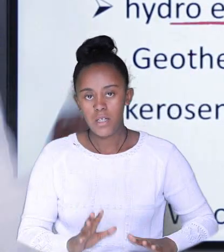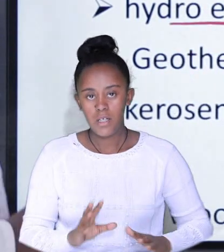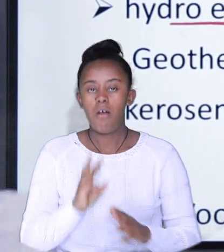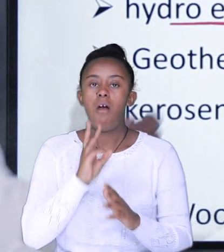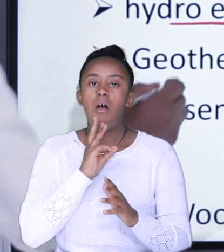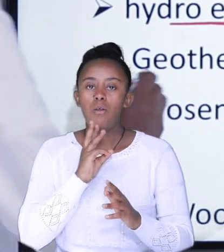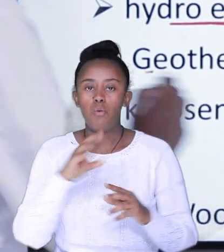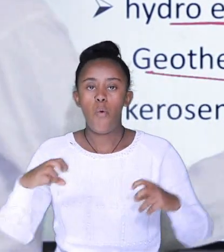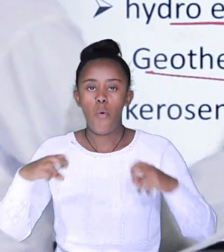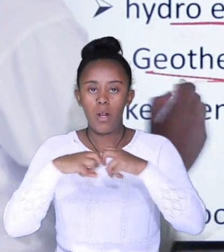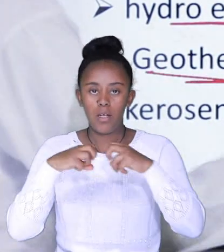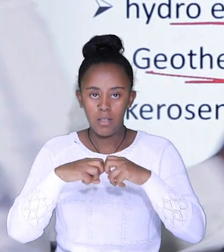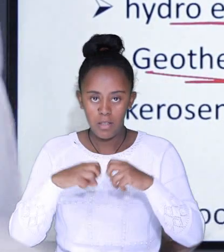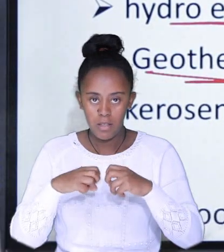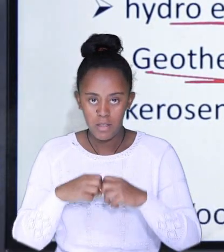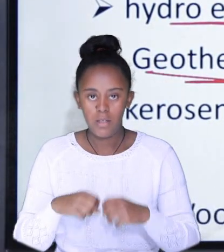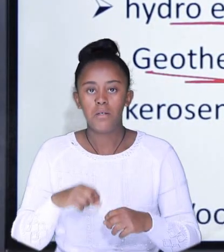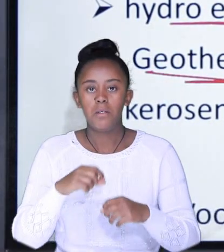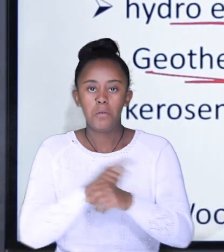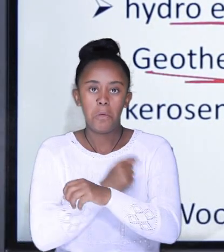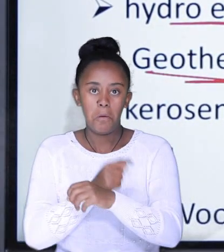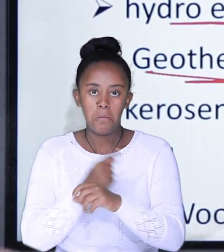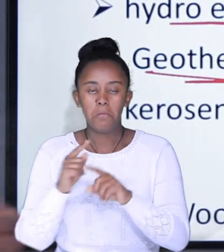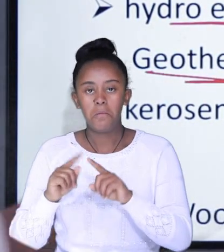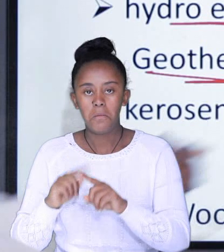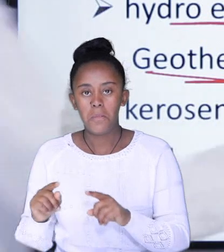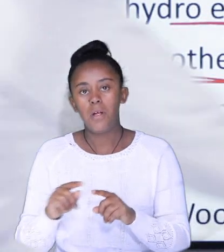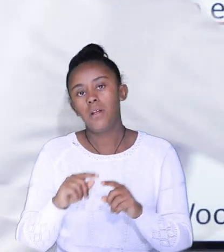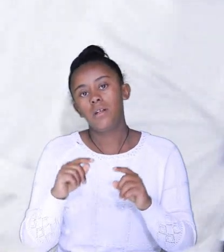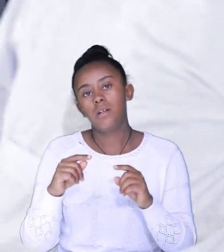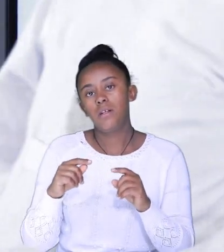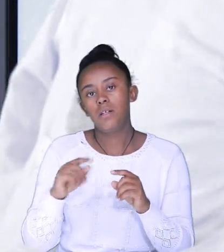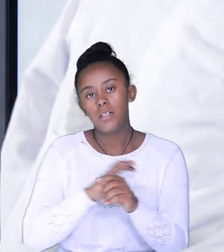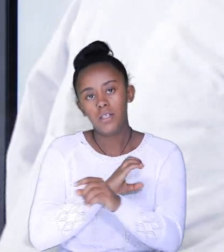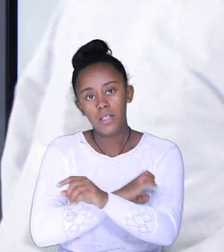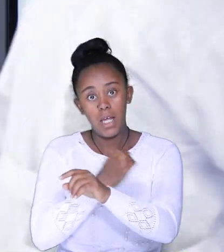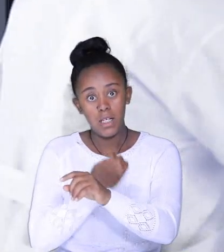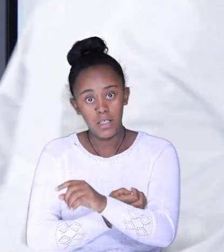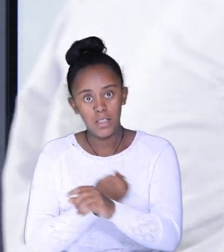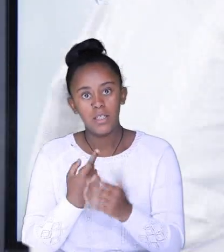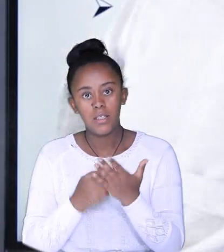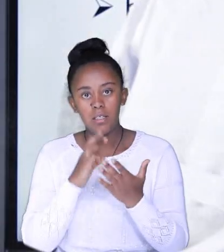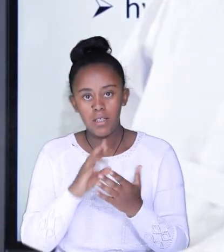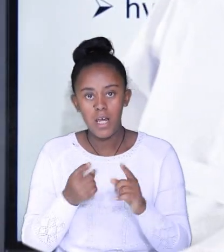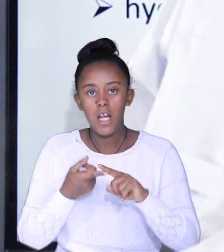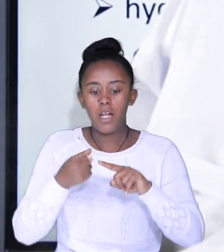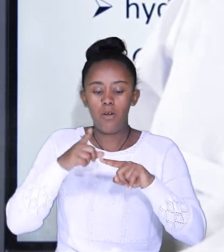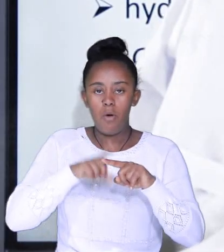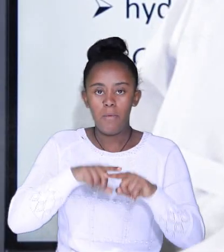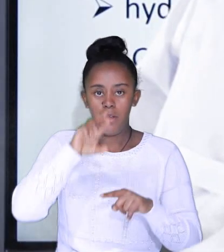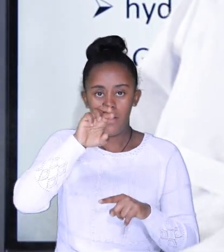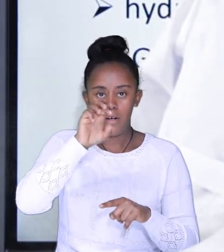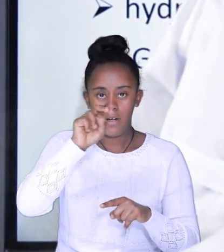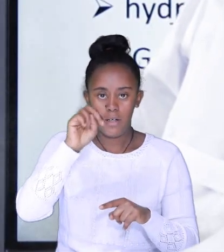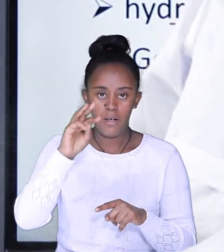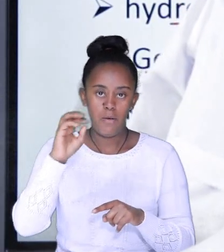hydroelectric energy, geothermal energy. These are renewable.